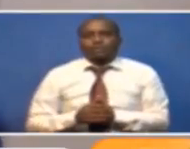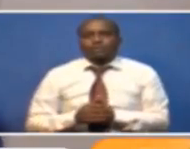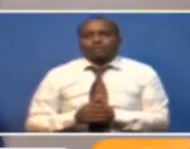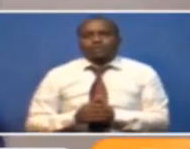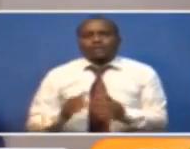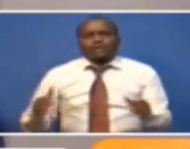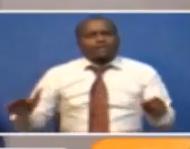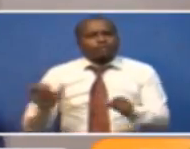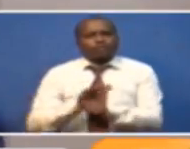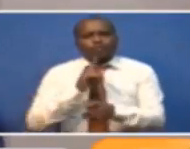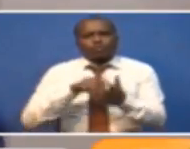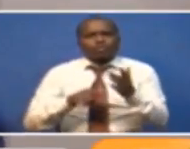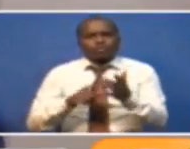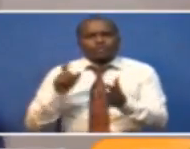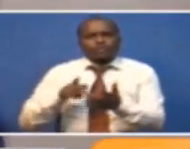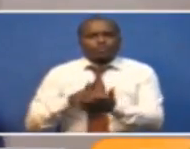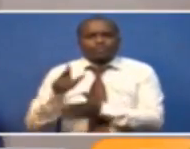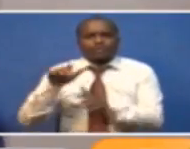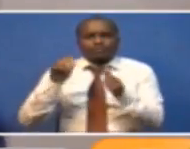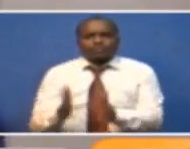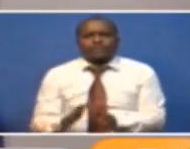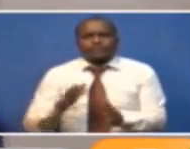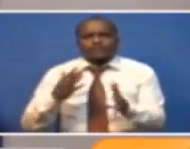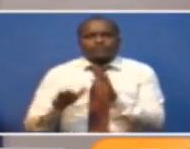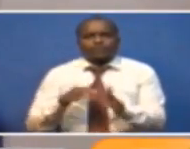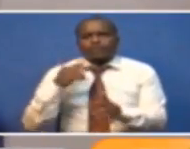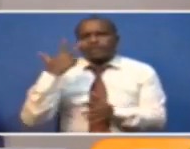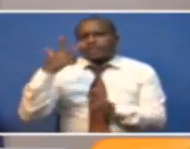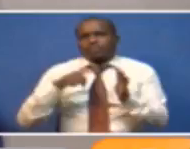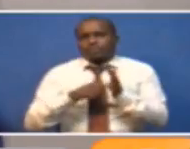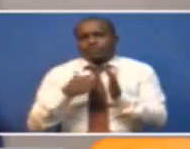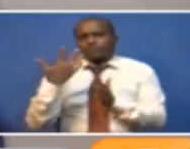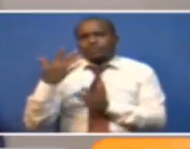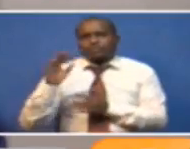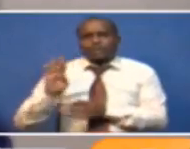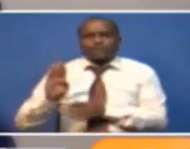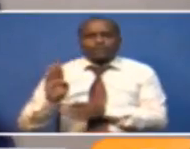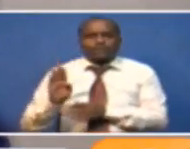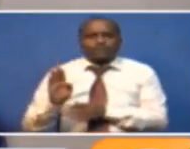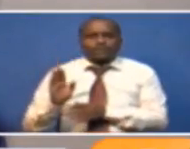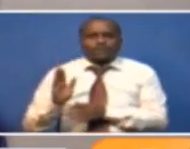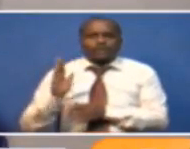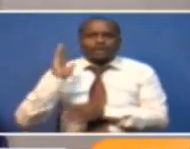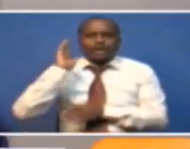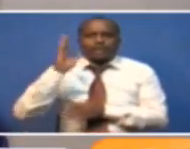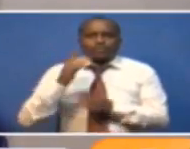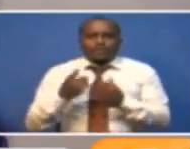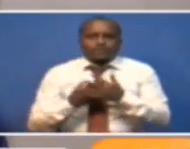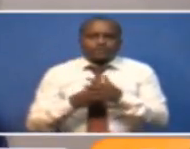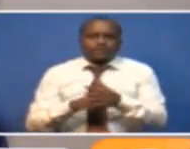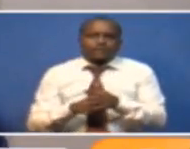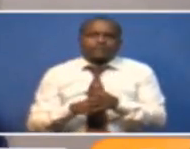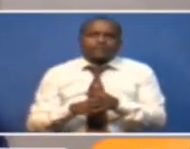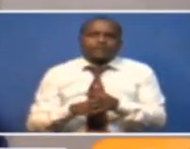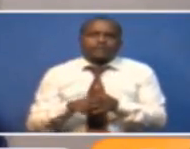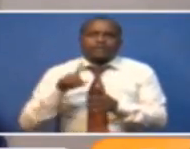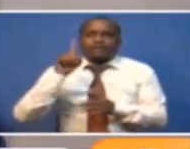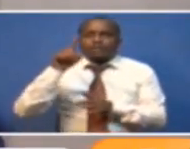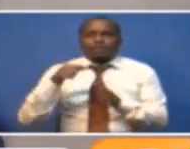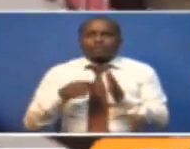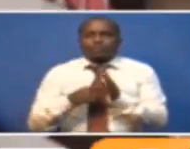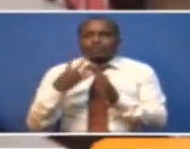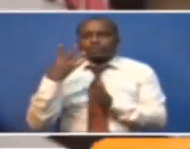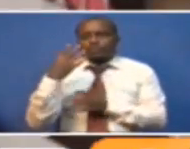farmers is about 3.5 billion and we will commence with these 1.4